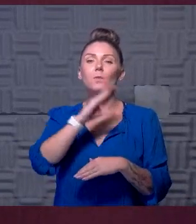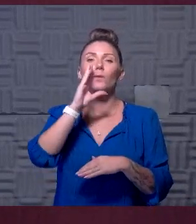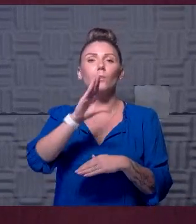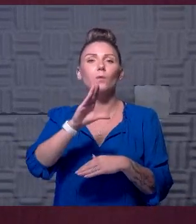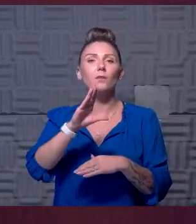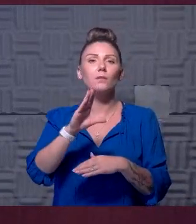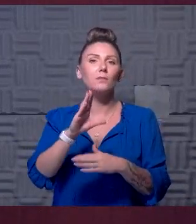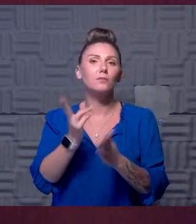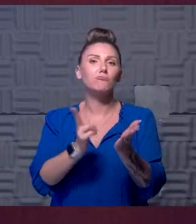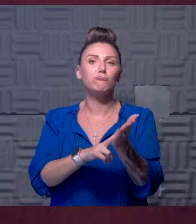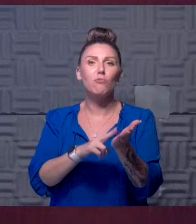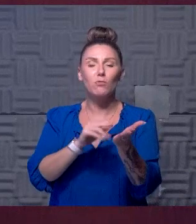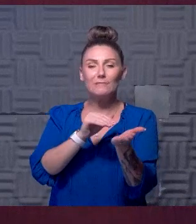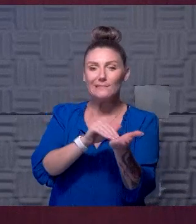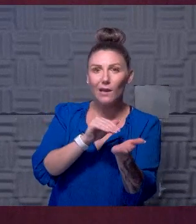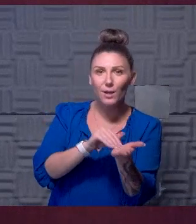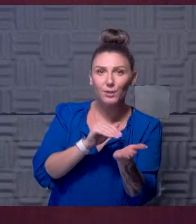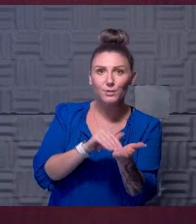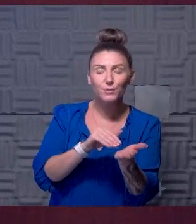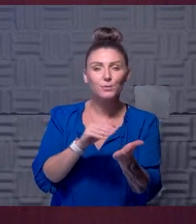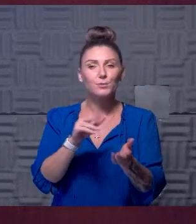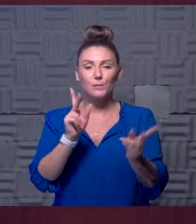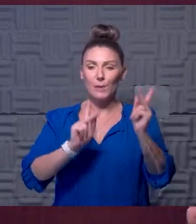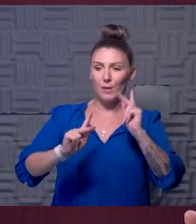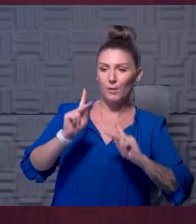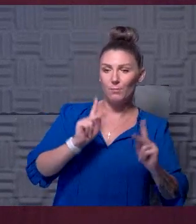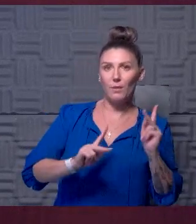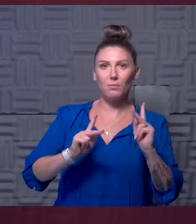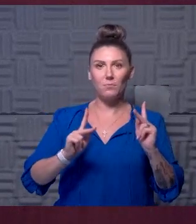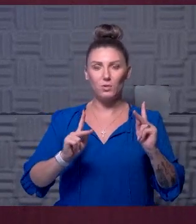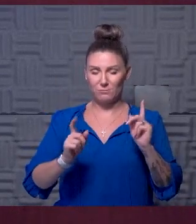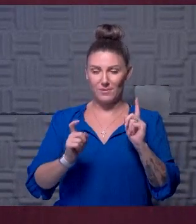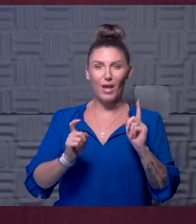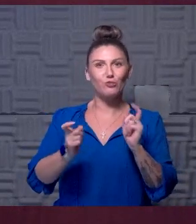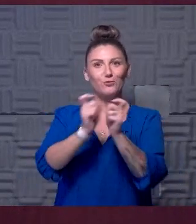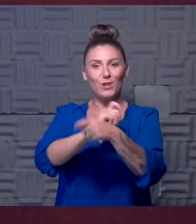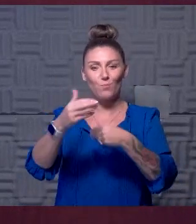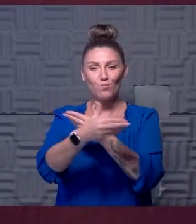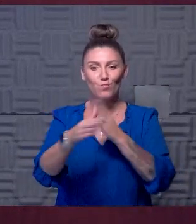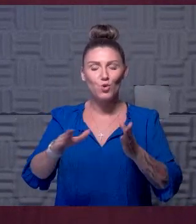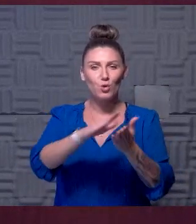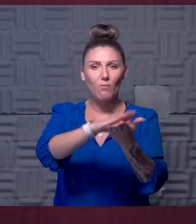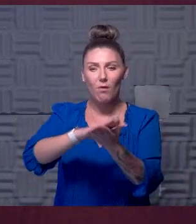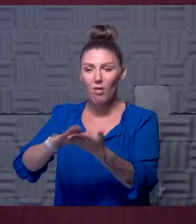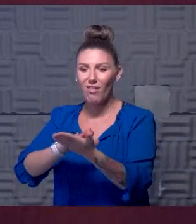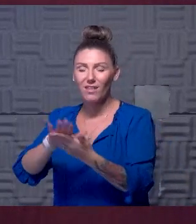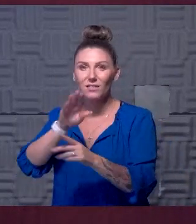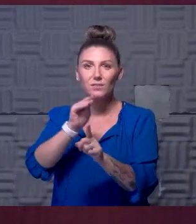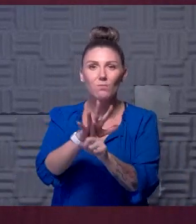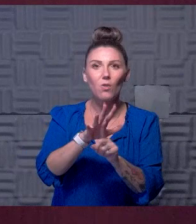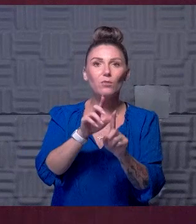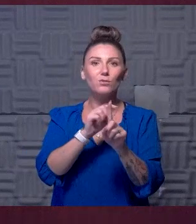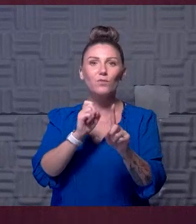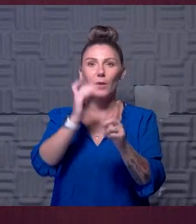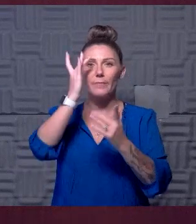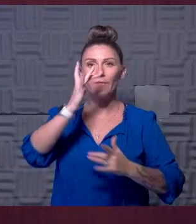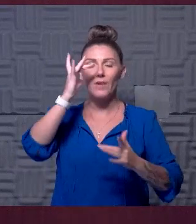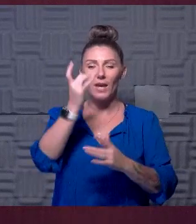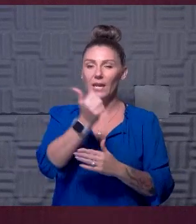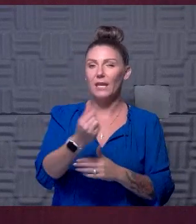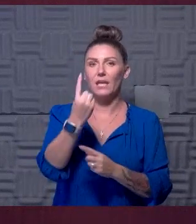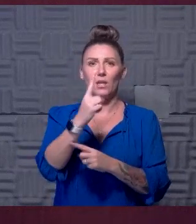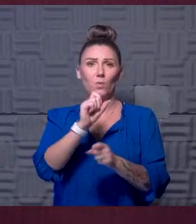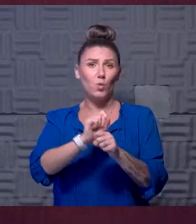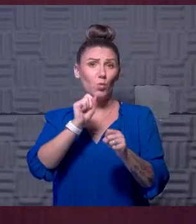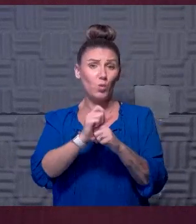enroll docs. We're going to enroll people that are, changing the rooms, people that are exposed to the virus. Anybody that is really working as a